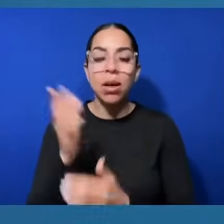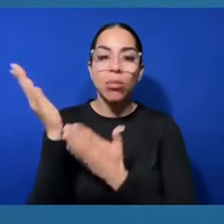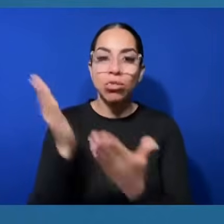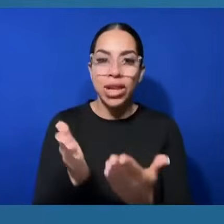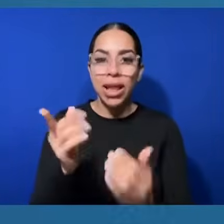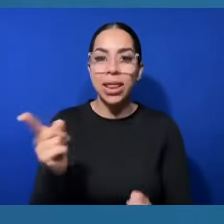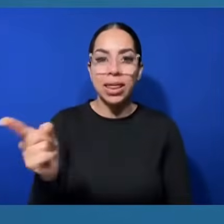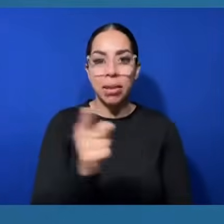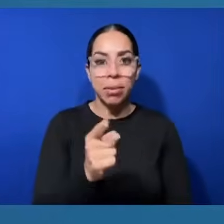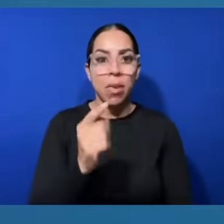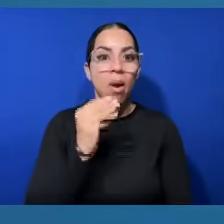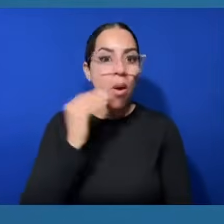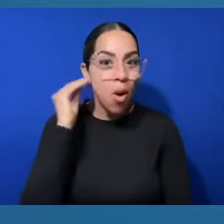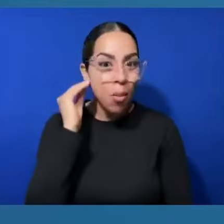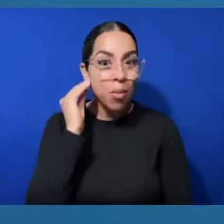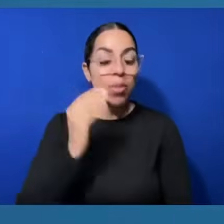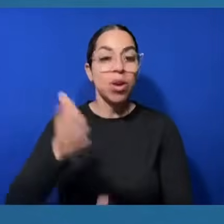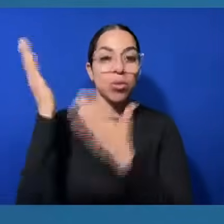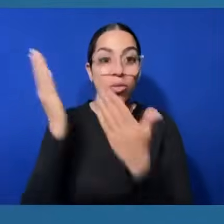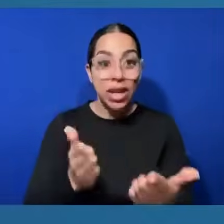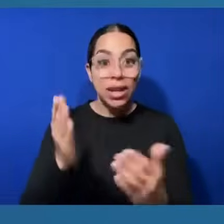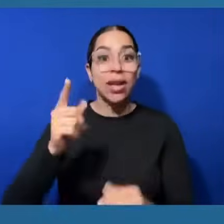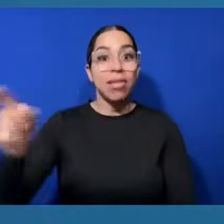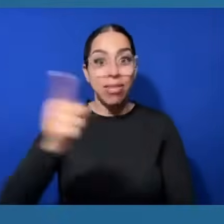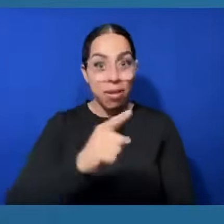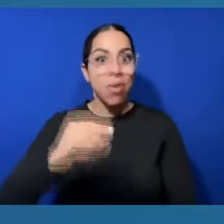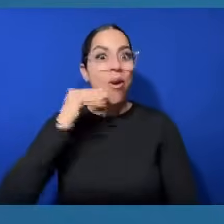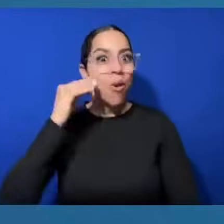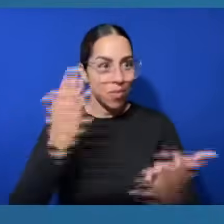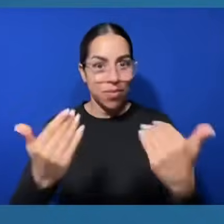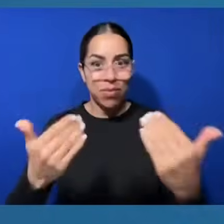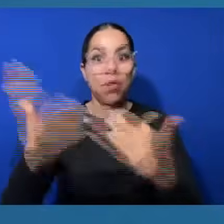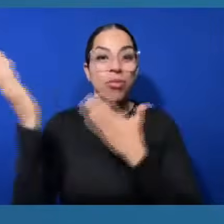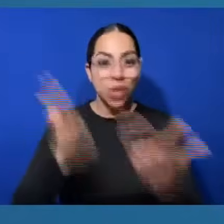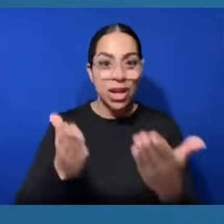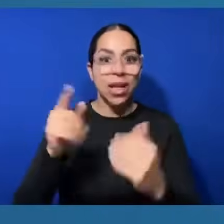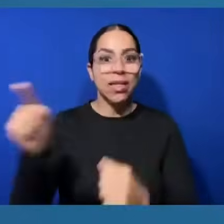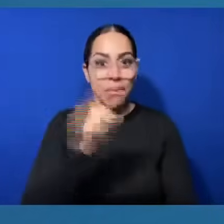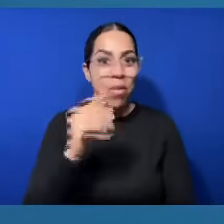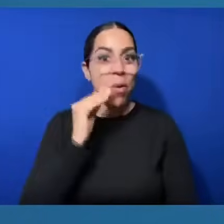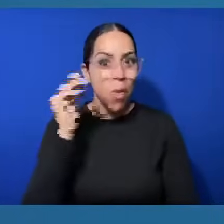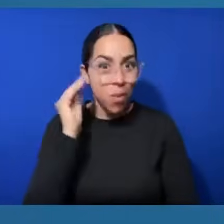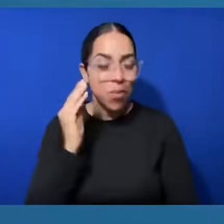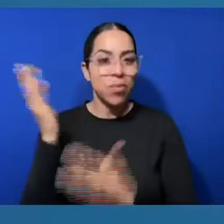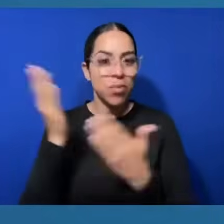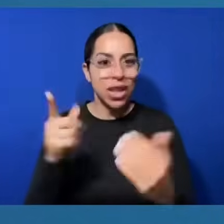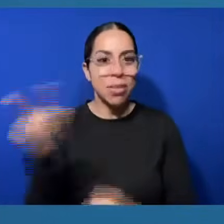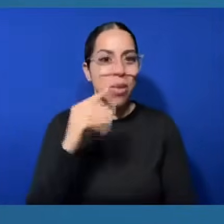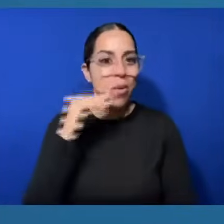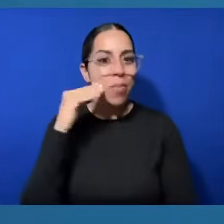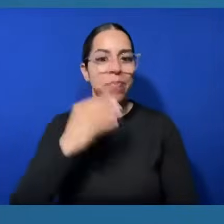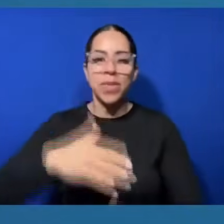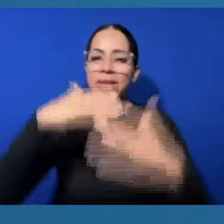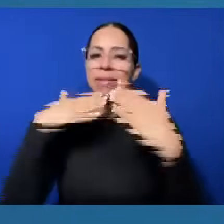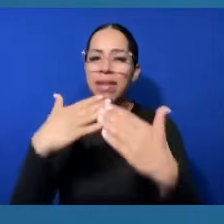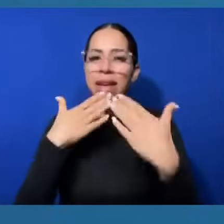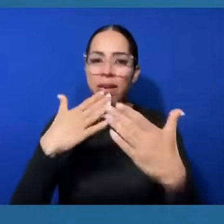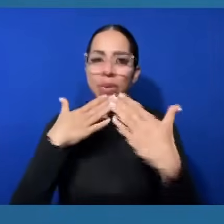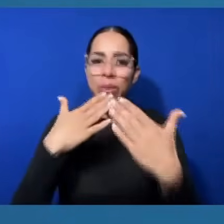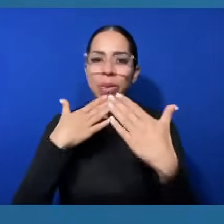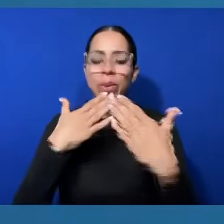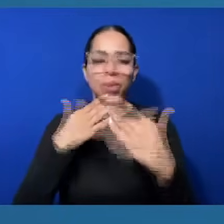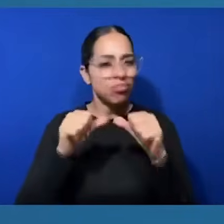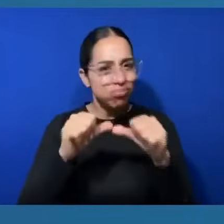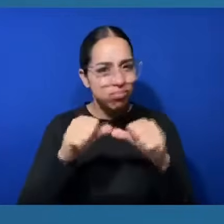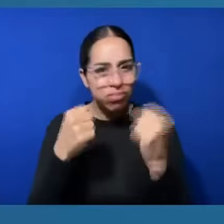home. Bring them home. Bring them home. Thank you. We're going to continue supporting Israel,